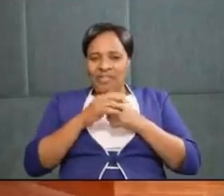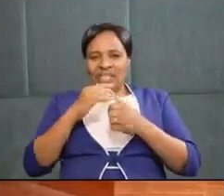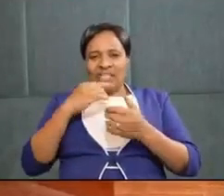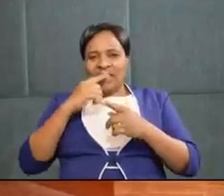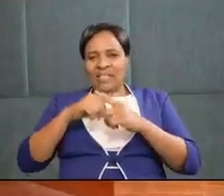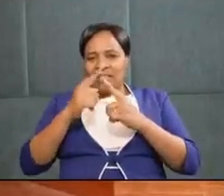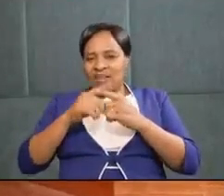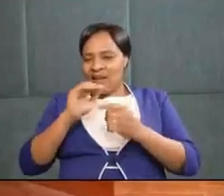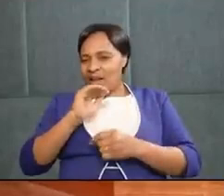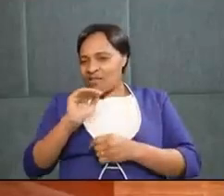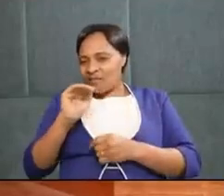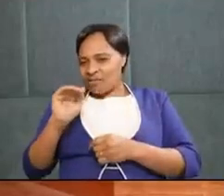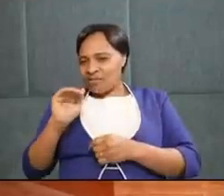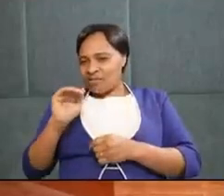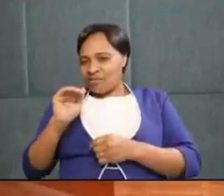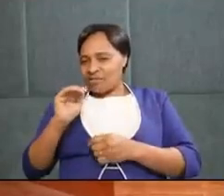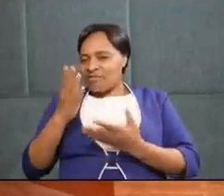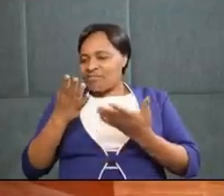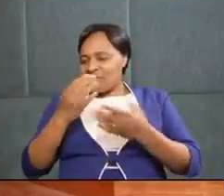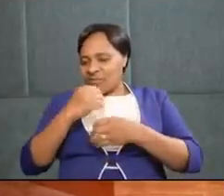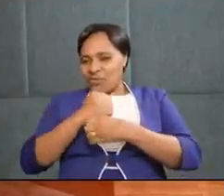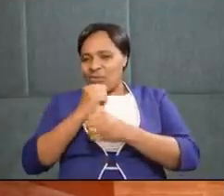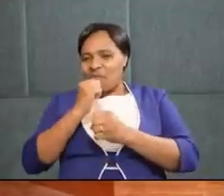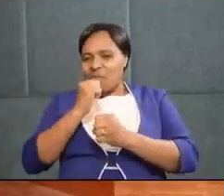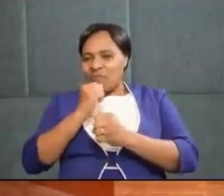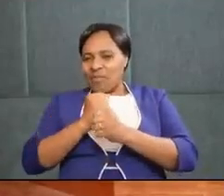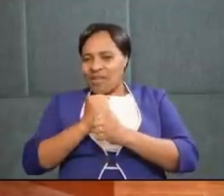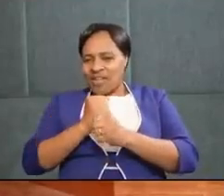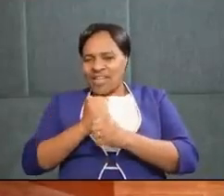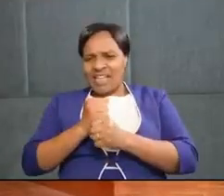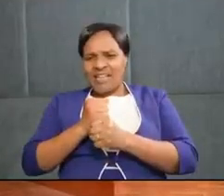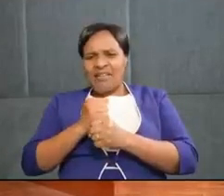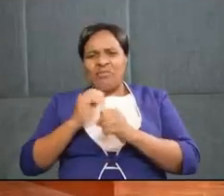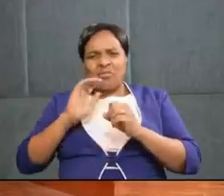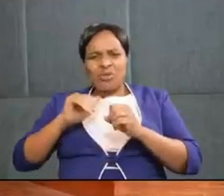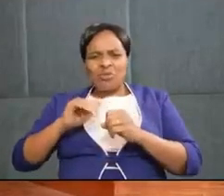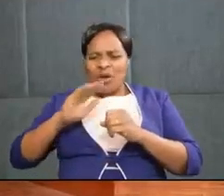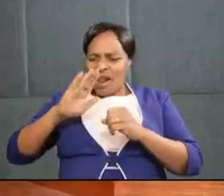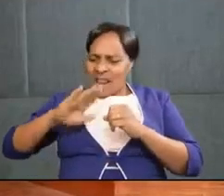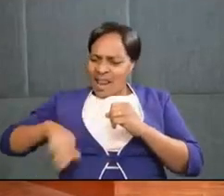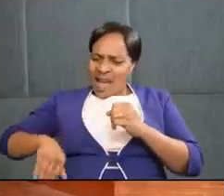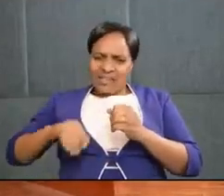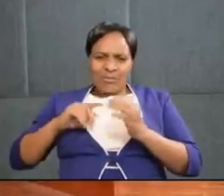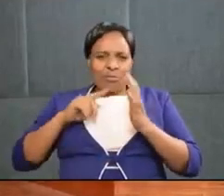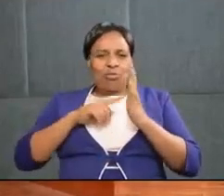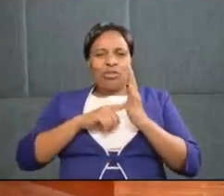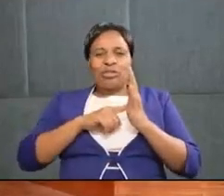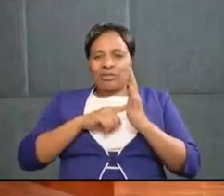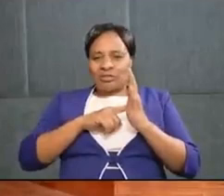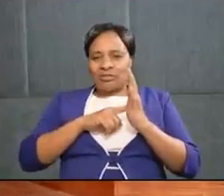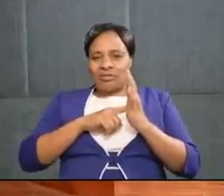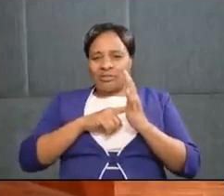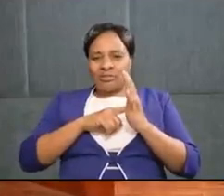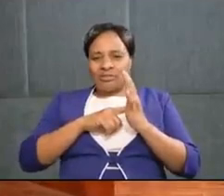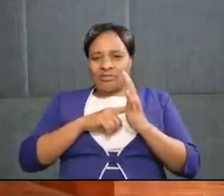and requested to make just the last point.